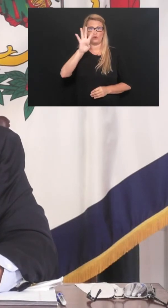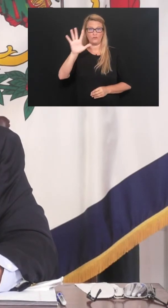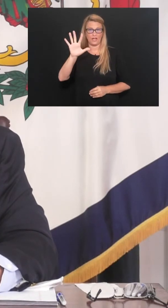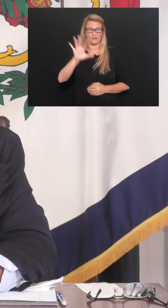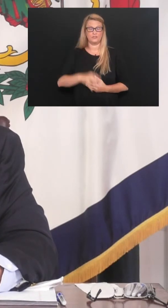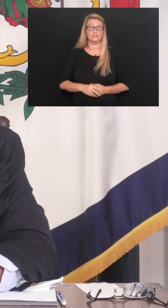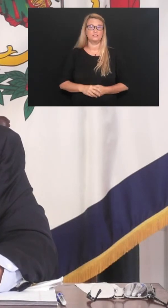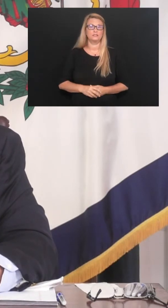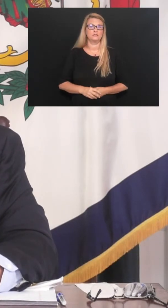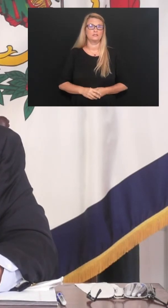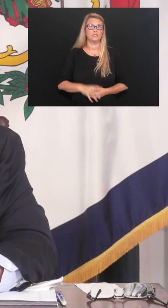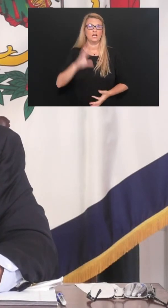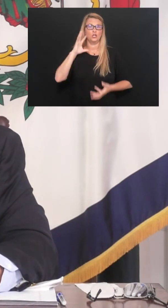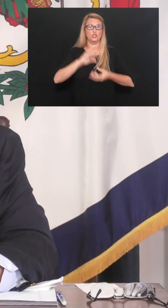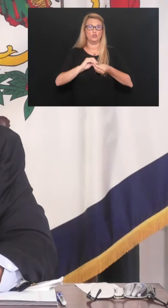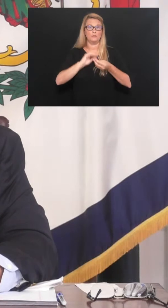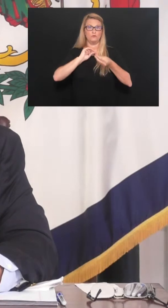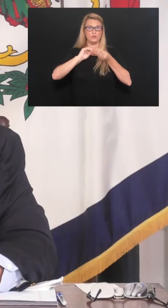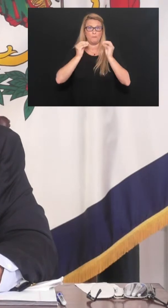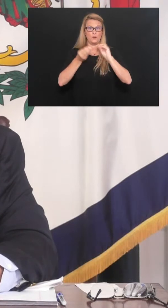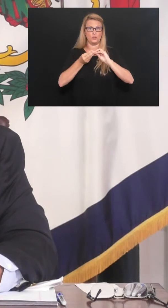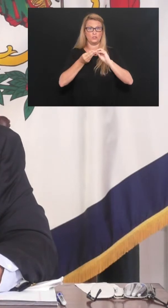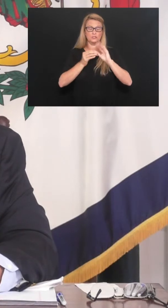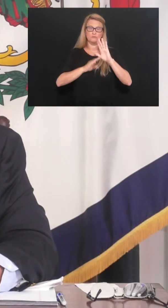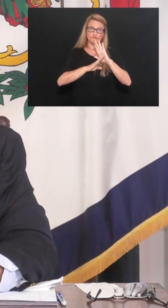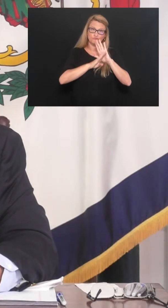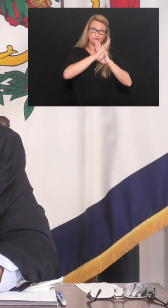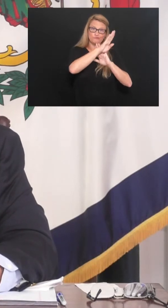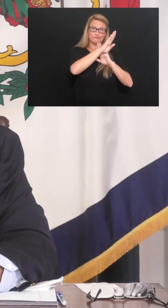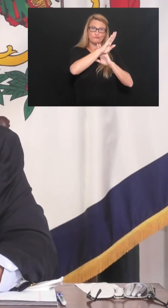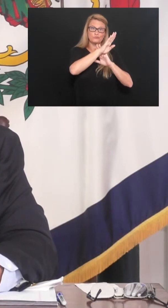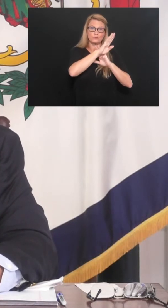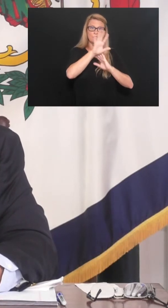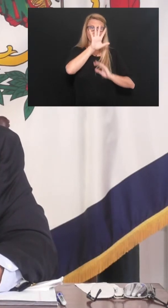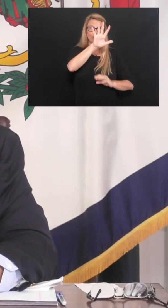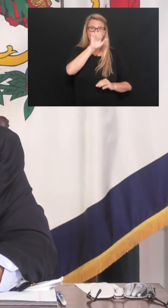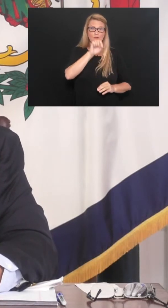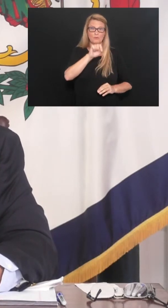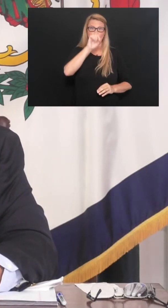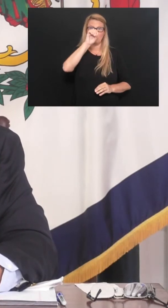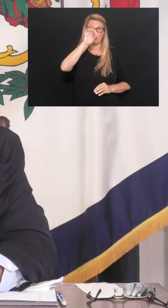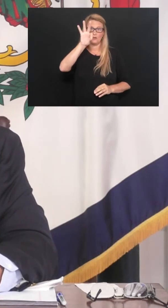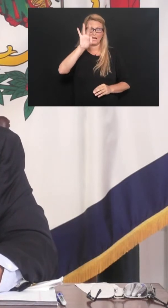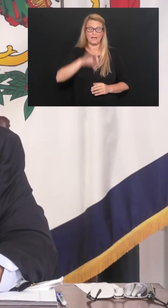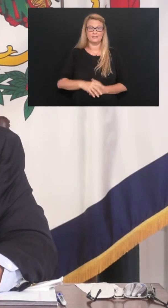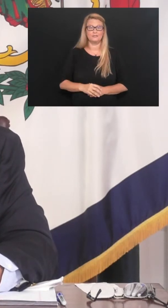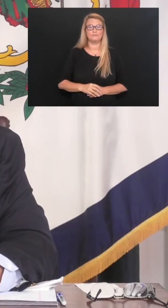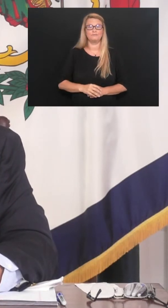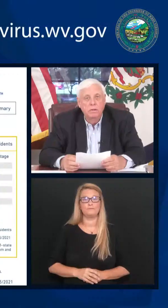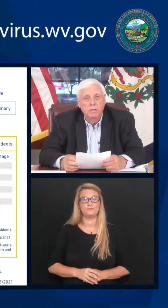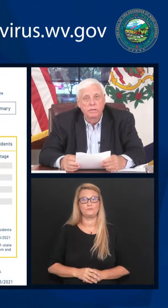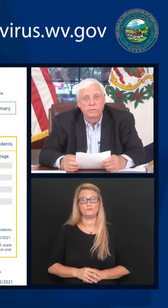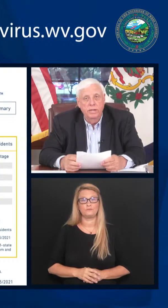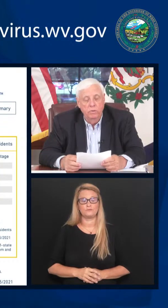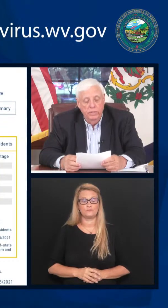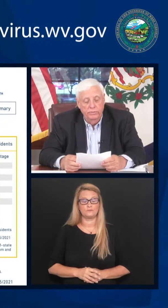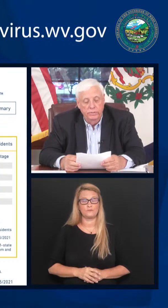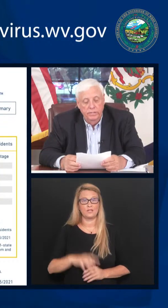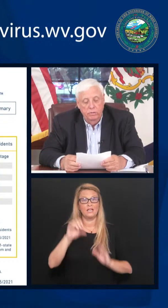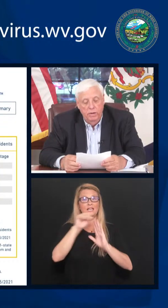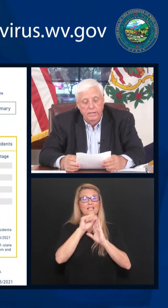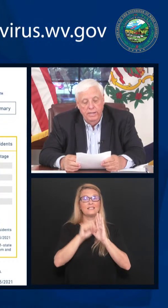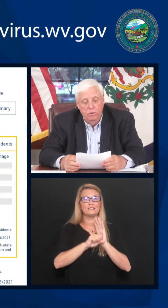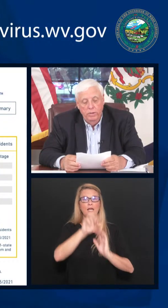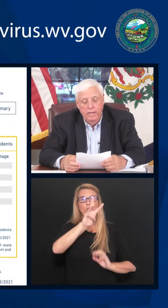9.45. Our cumulative rate continues to rise, is at 5.009. In the state of West